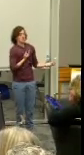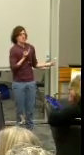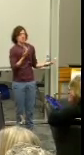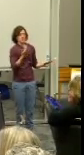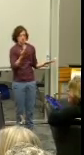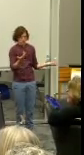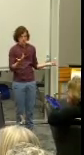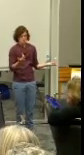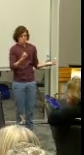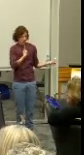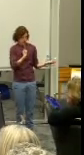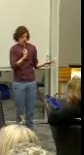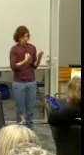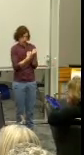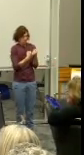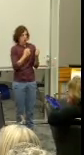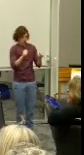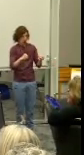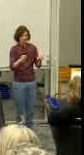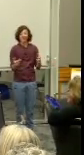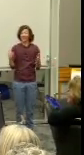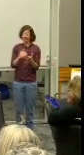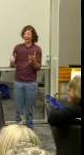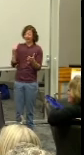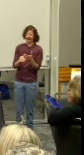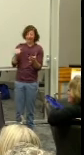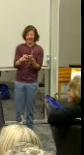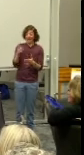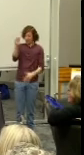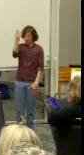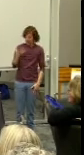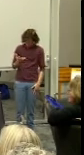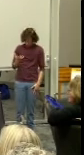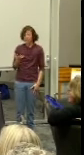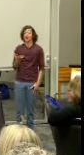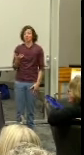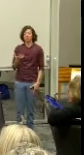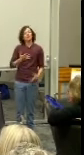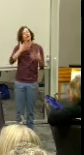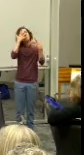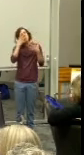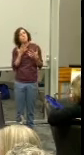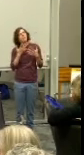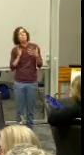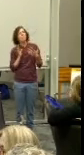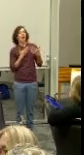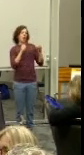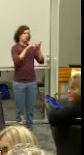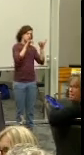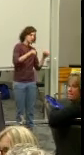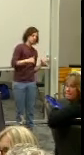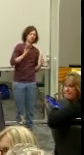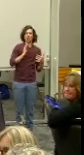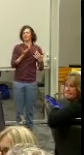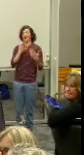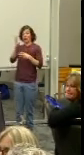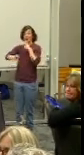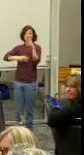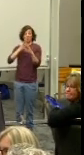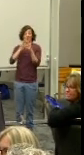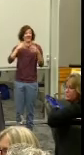over again. And unfortunately, our systems and our world has not been set up for people to do that